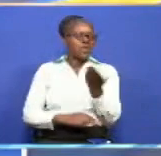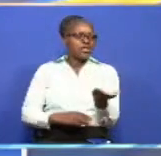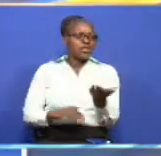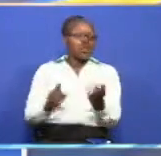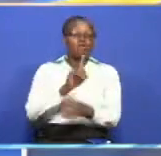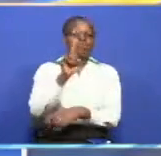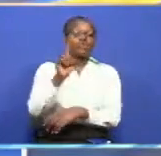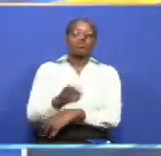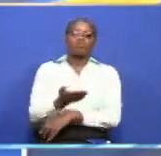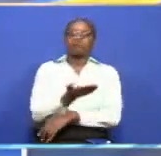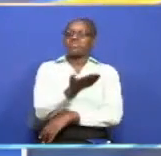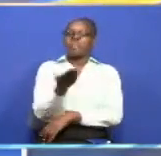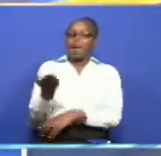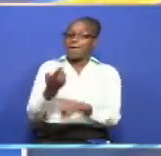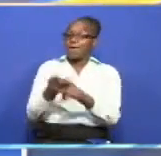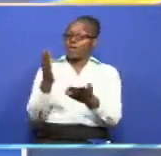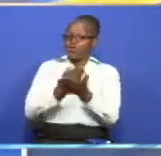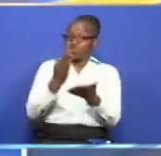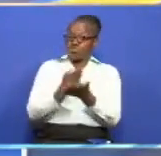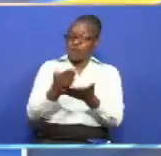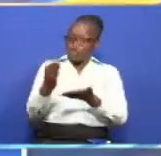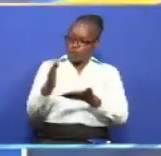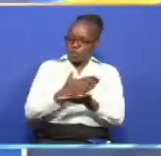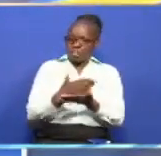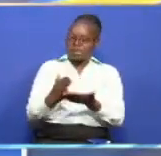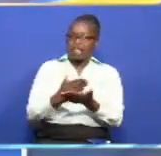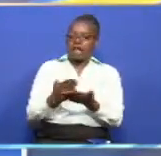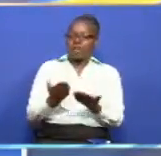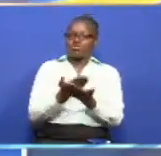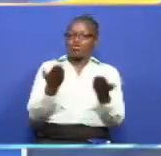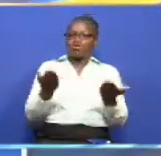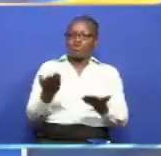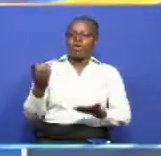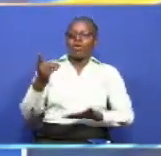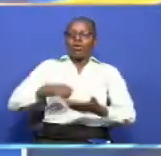posing there. But of course, we'll be giving you more updates with regards to that particular story.